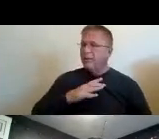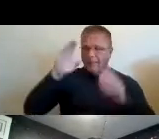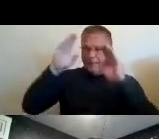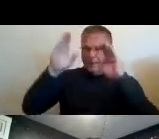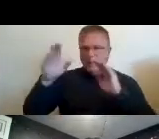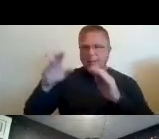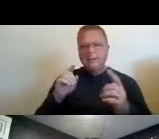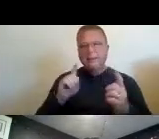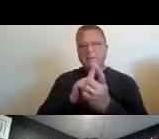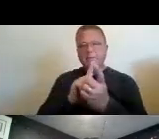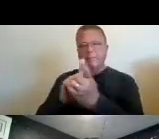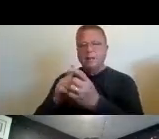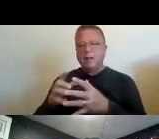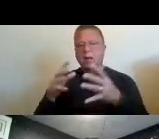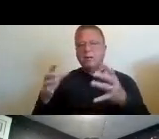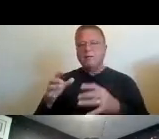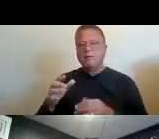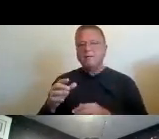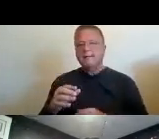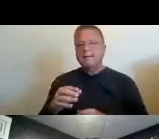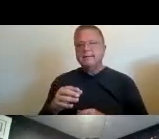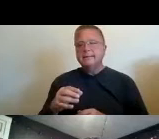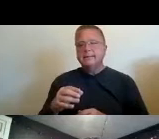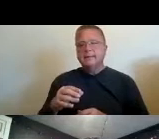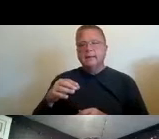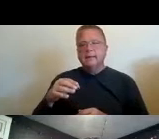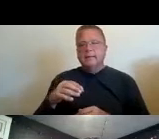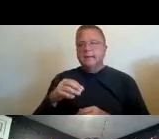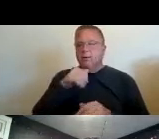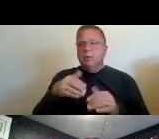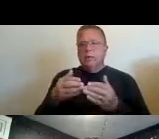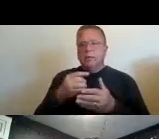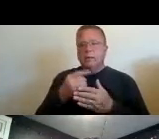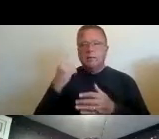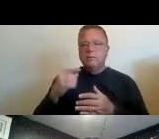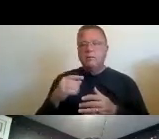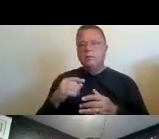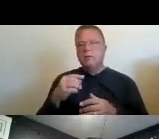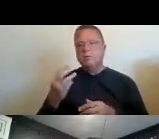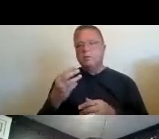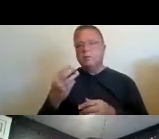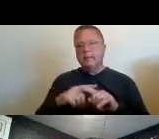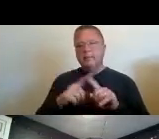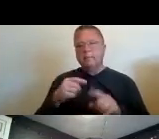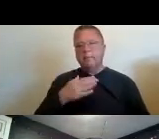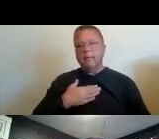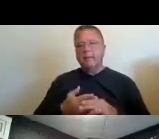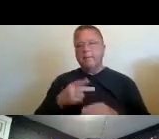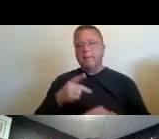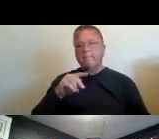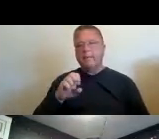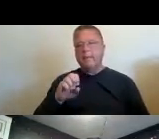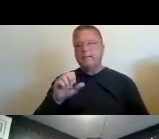you. It's good. For anyone wasn't here the last ones, my name is Paige Anderson. I'm a project engineer in the